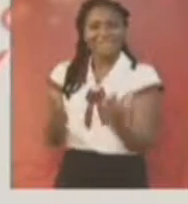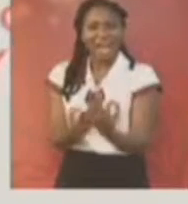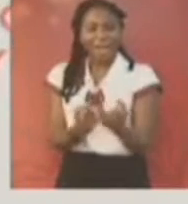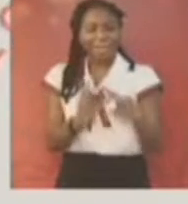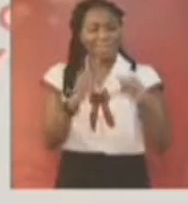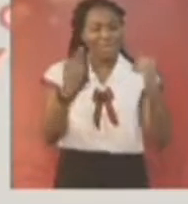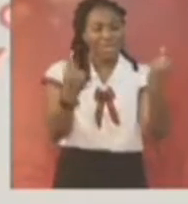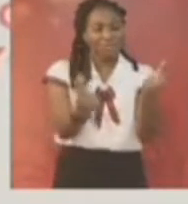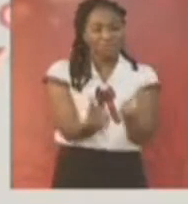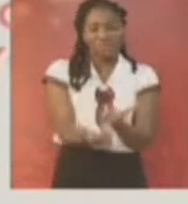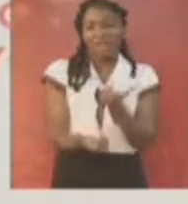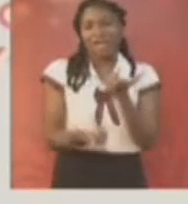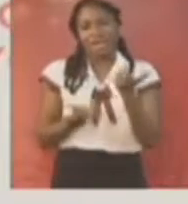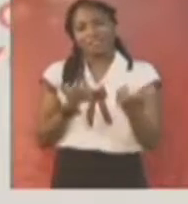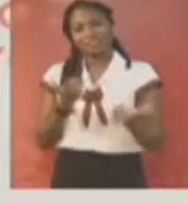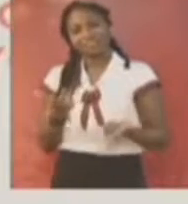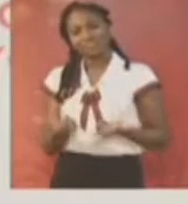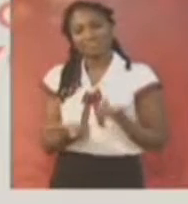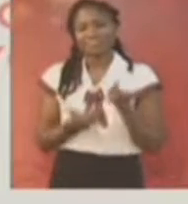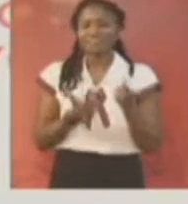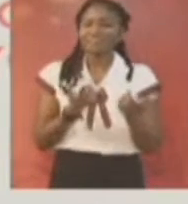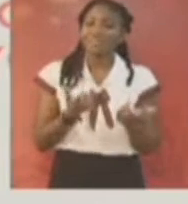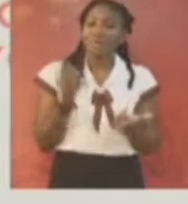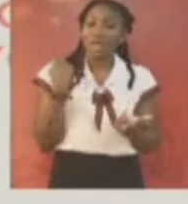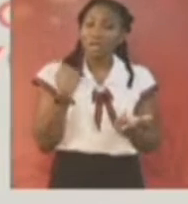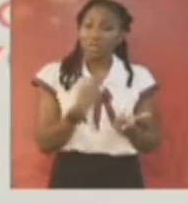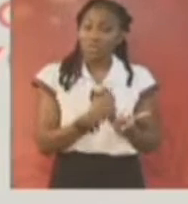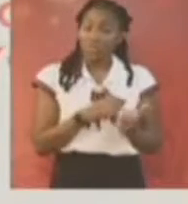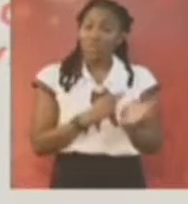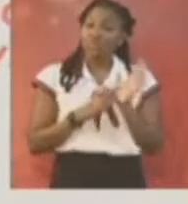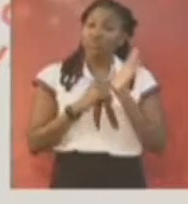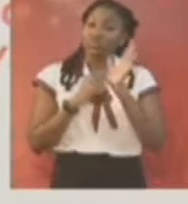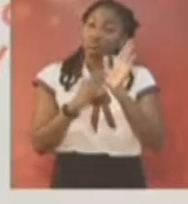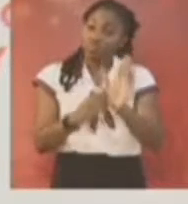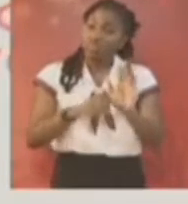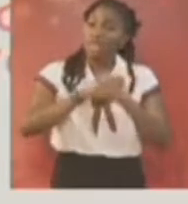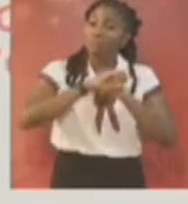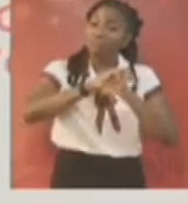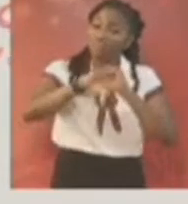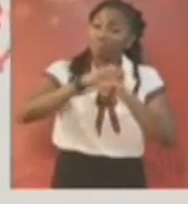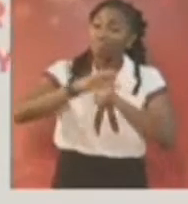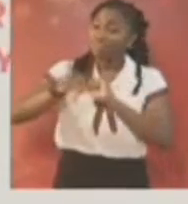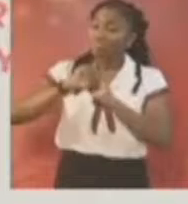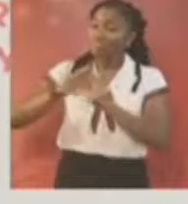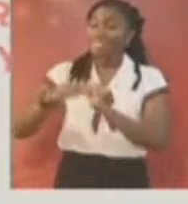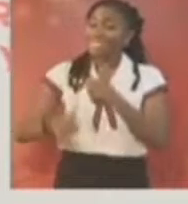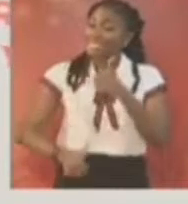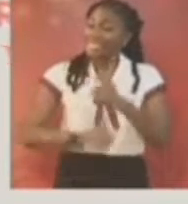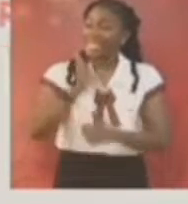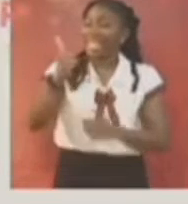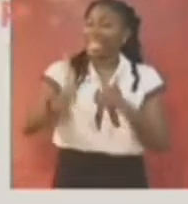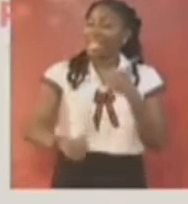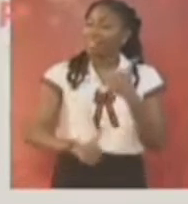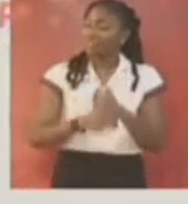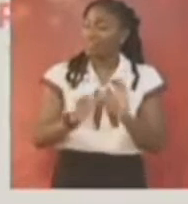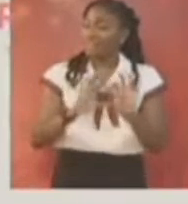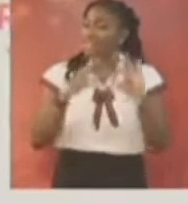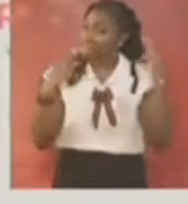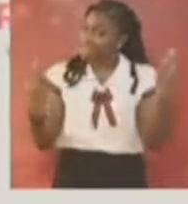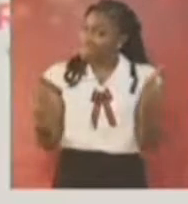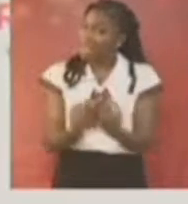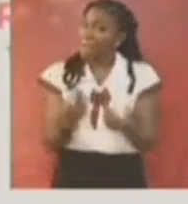running a short CNN clip that speaks to the dangers of family gatherings. So at this